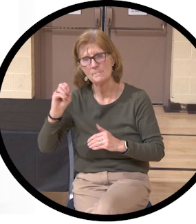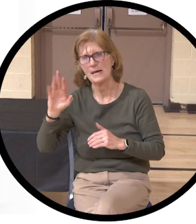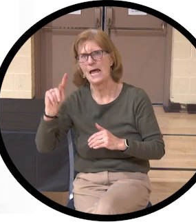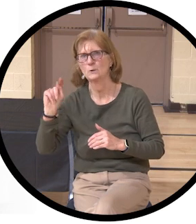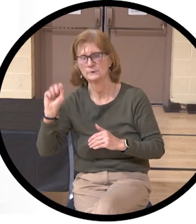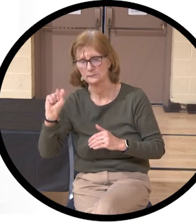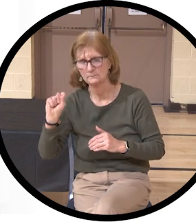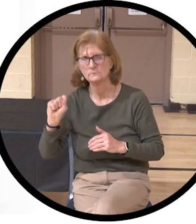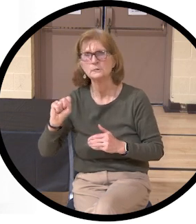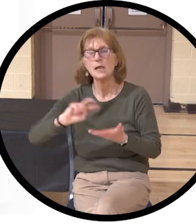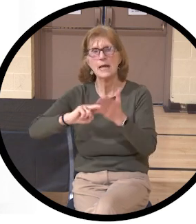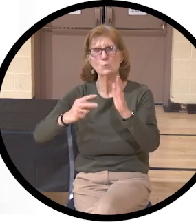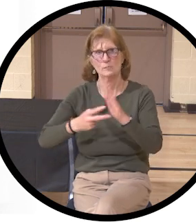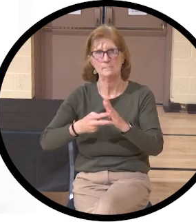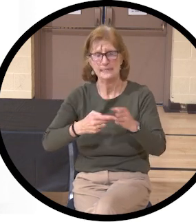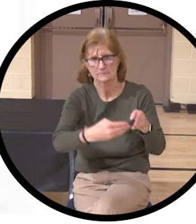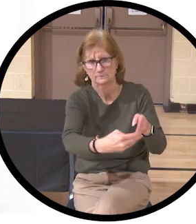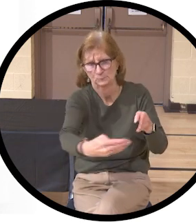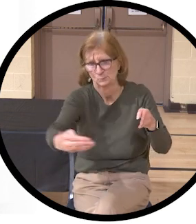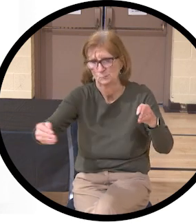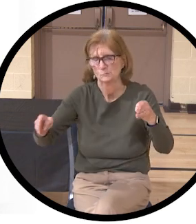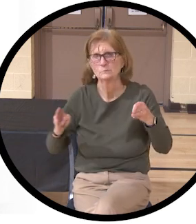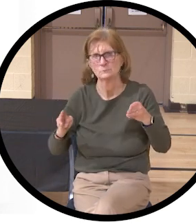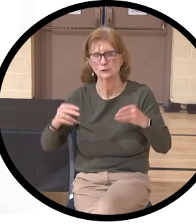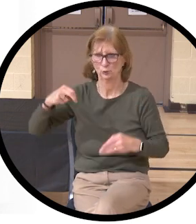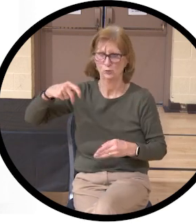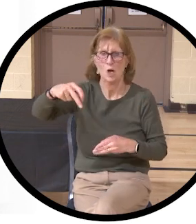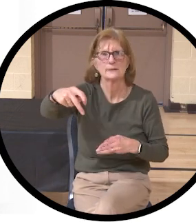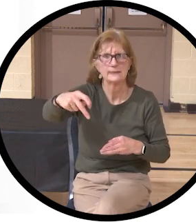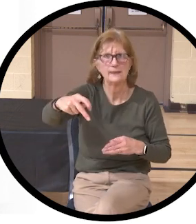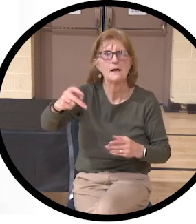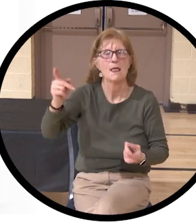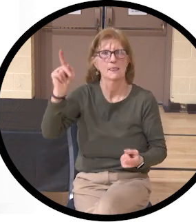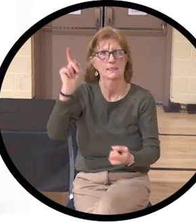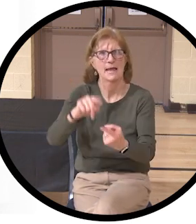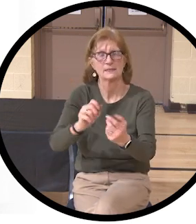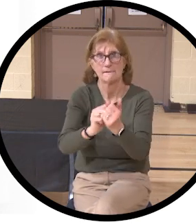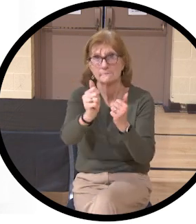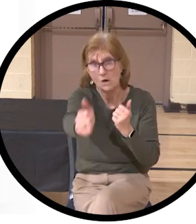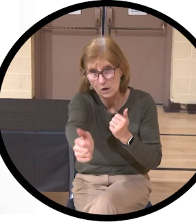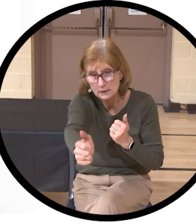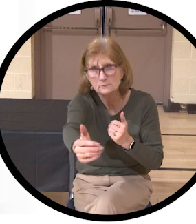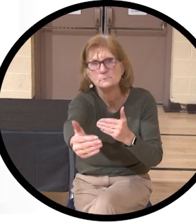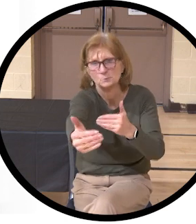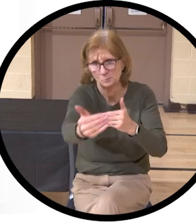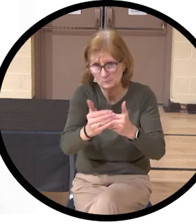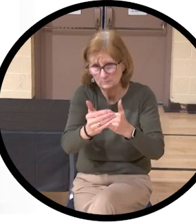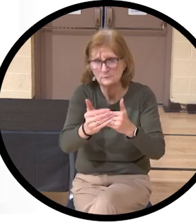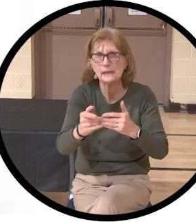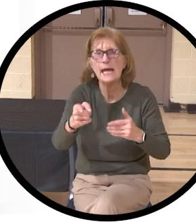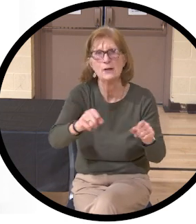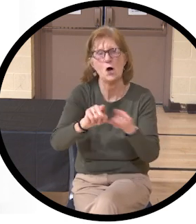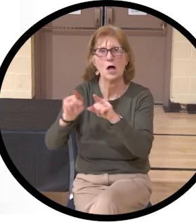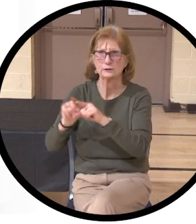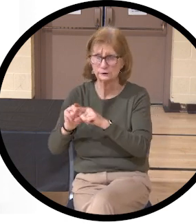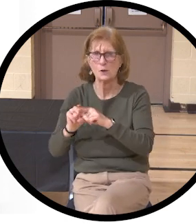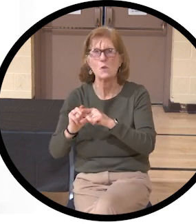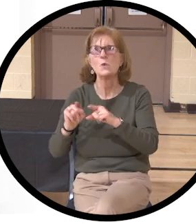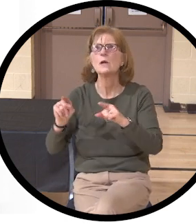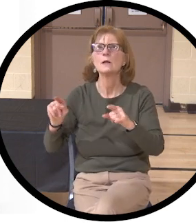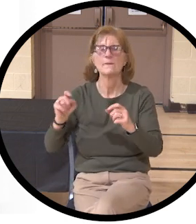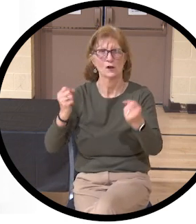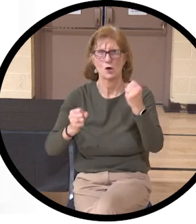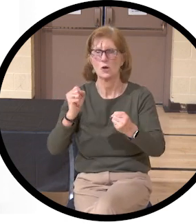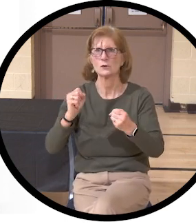will make crossing distances for pedestrians much shorter, it'll make sight lines much better, and it should make for more predictable, slower